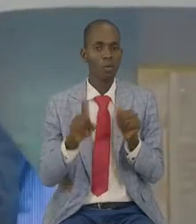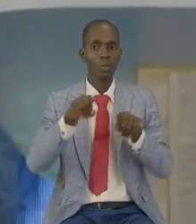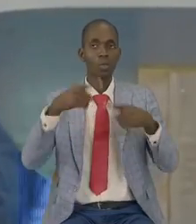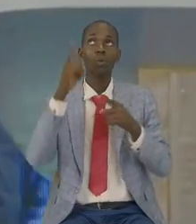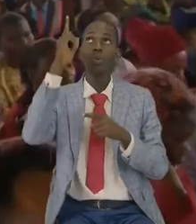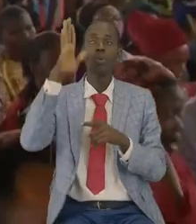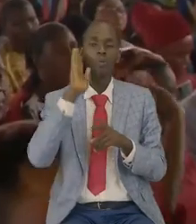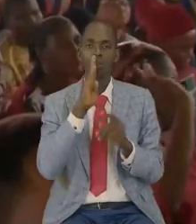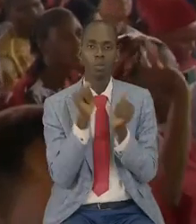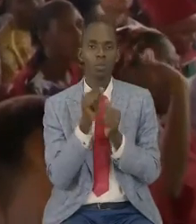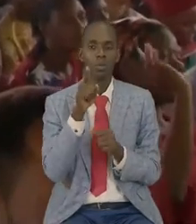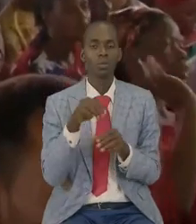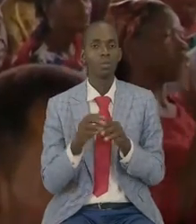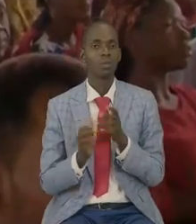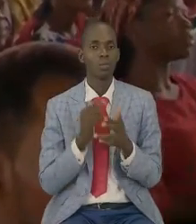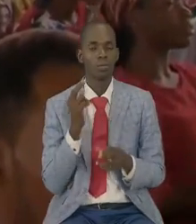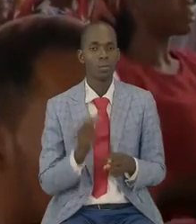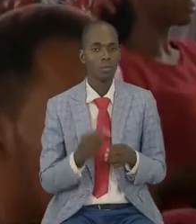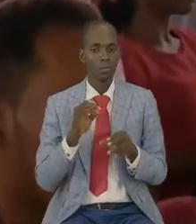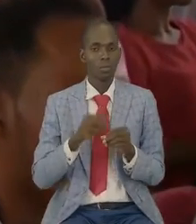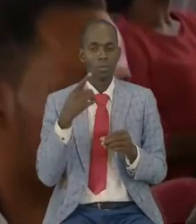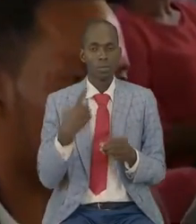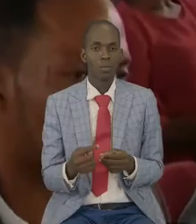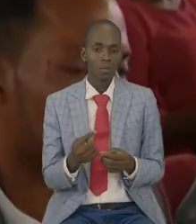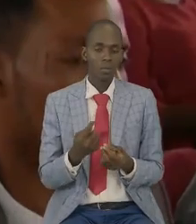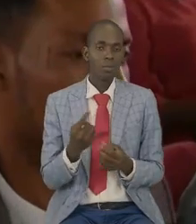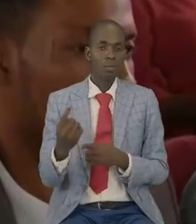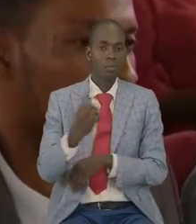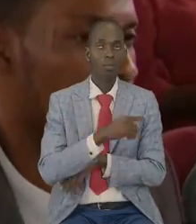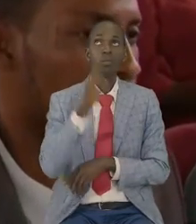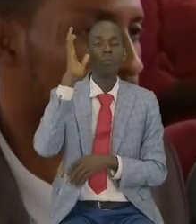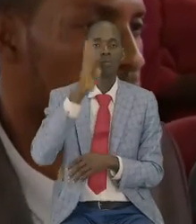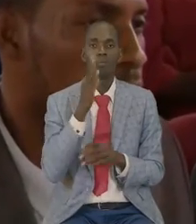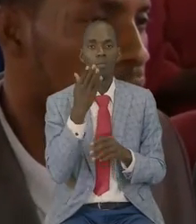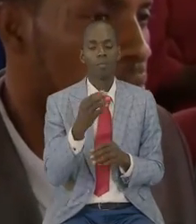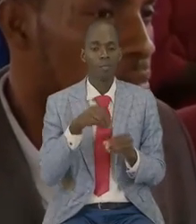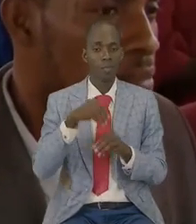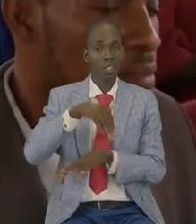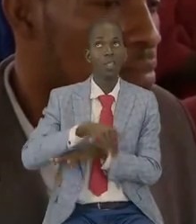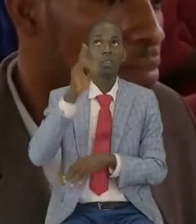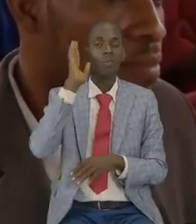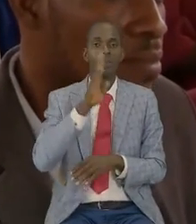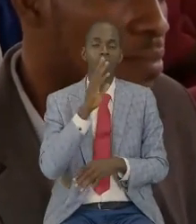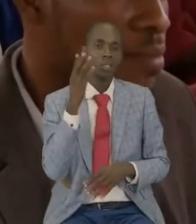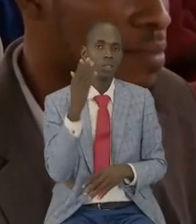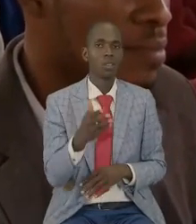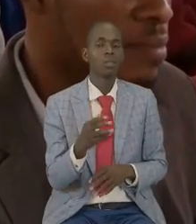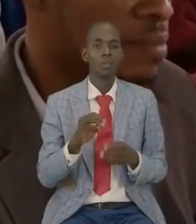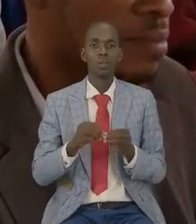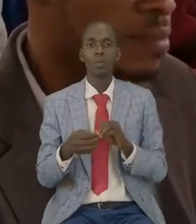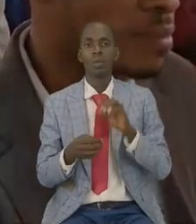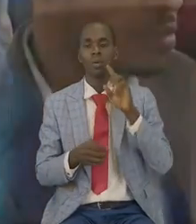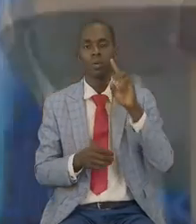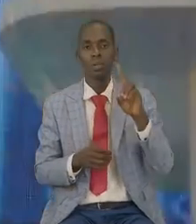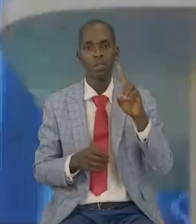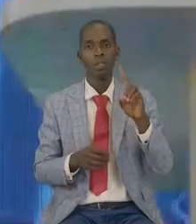be there. In the day, he'll be there. In the night, he'll be there. Number one,